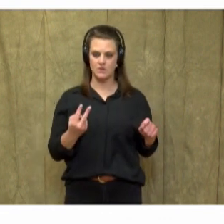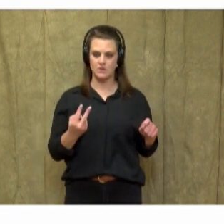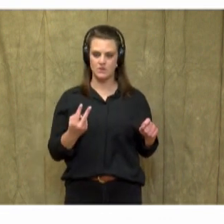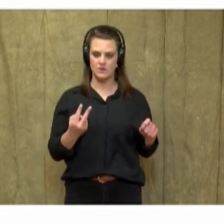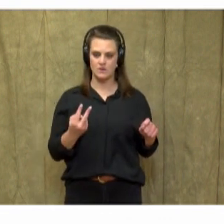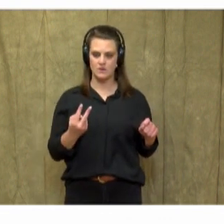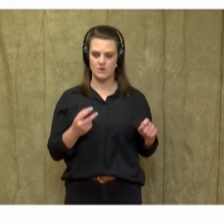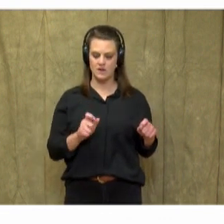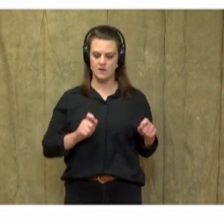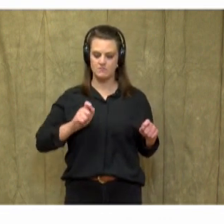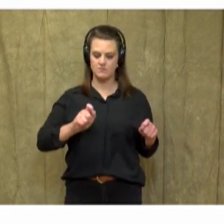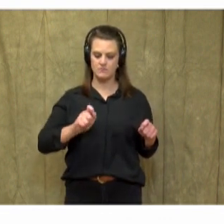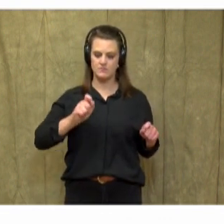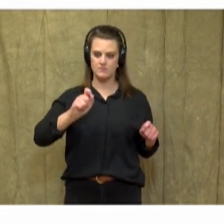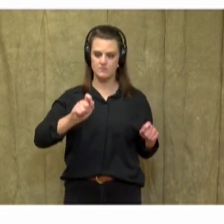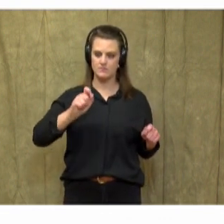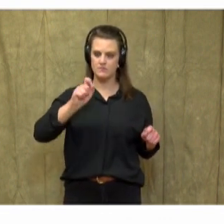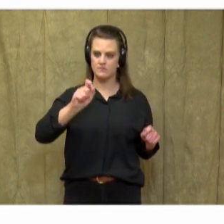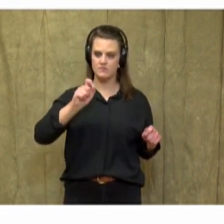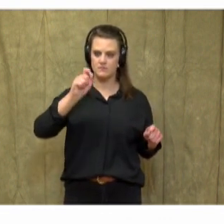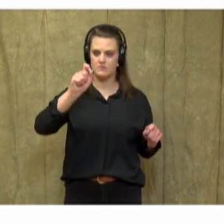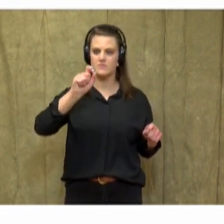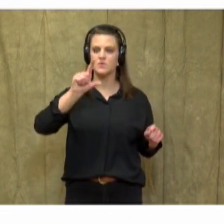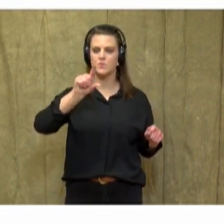to the 20, yes.